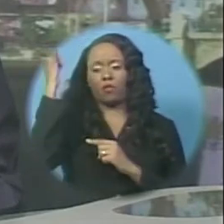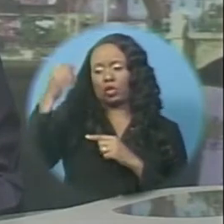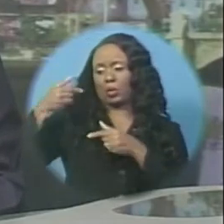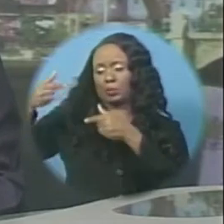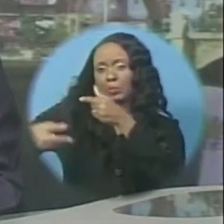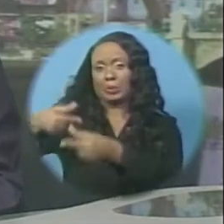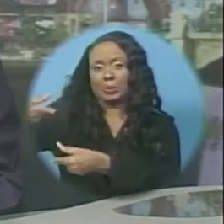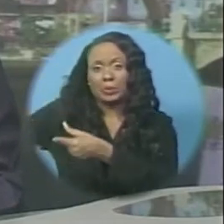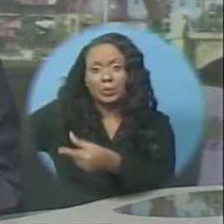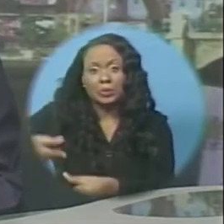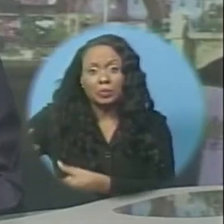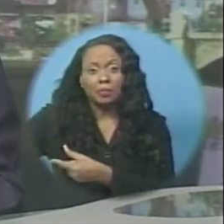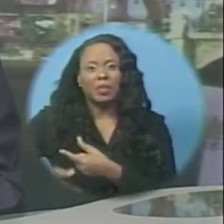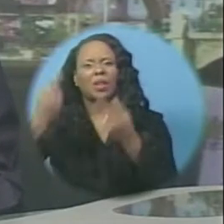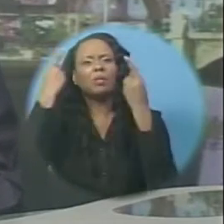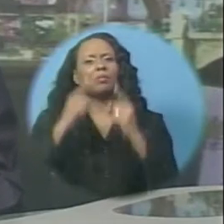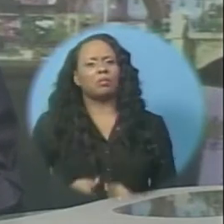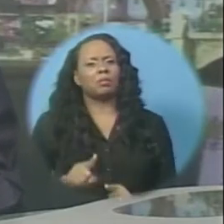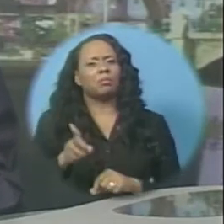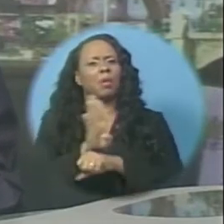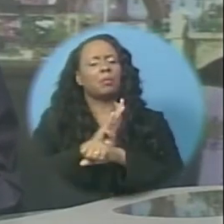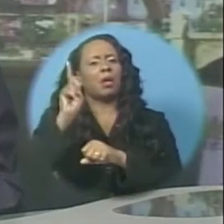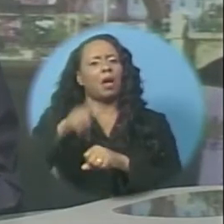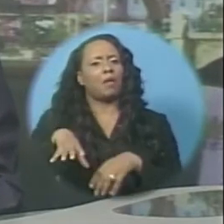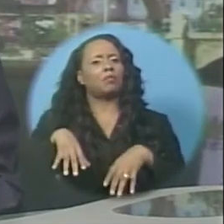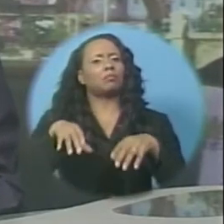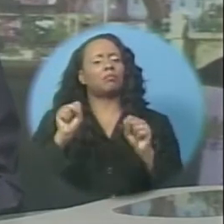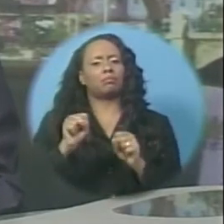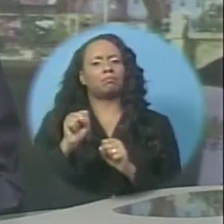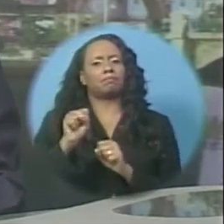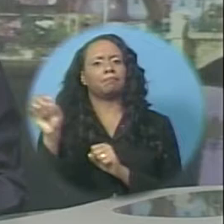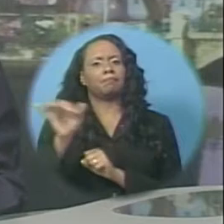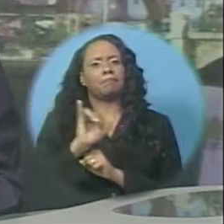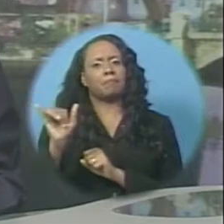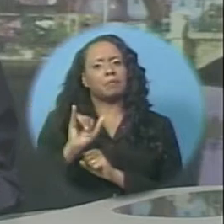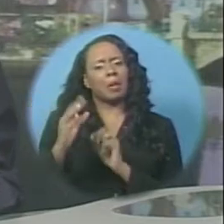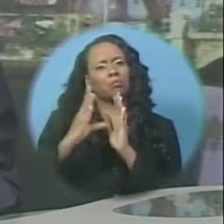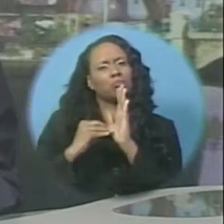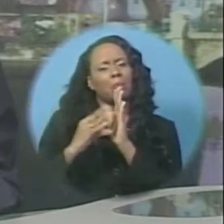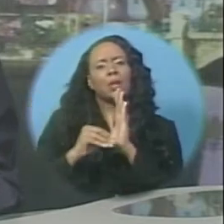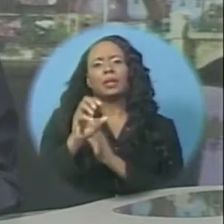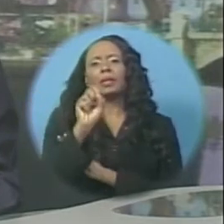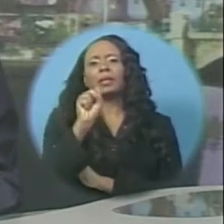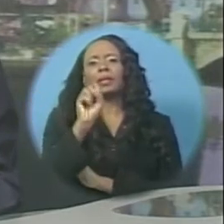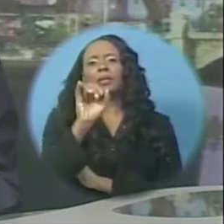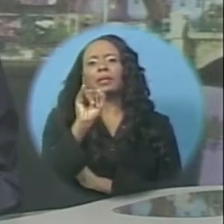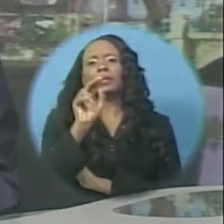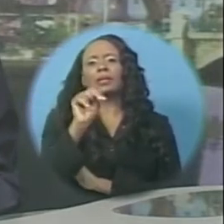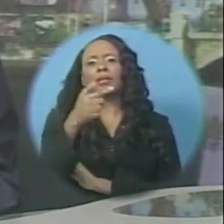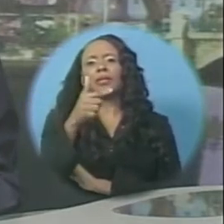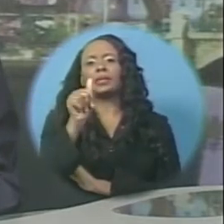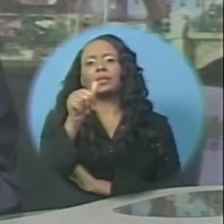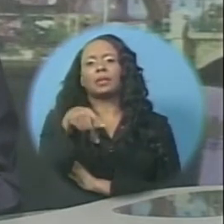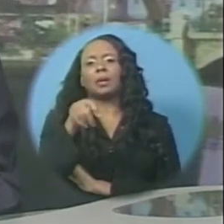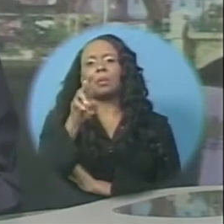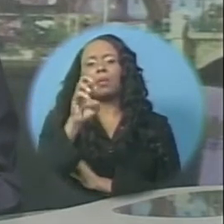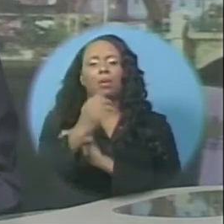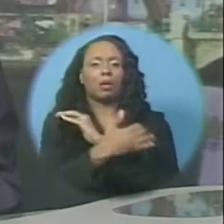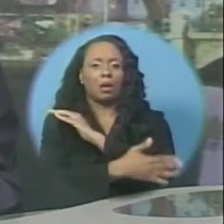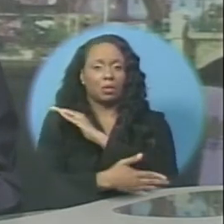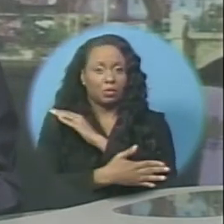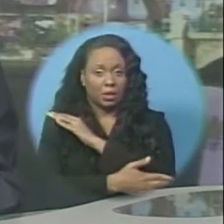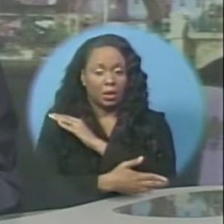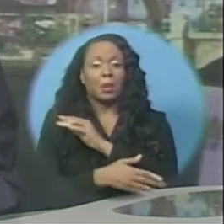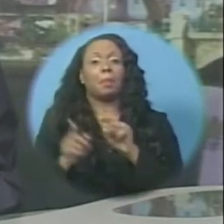generations. And while he agrees that the island must adopt the Singapore model, he says Barbadian attitudes must change first. The